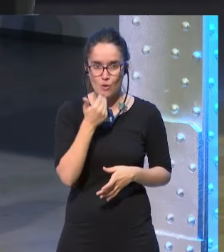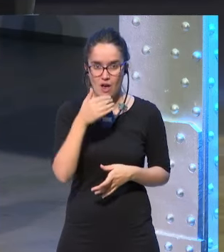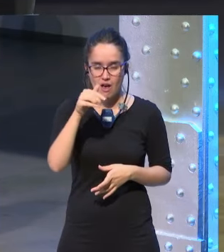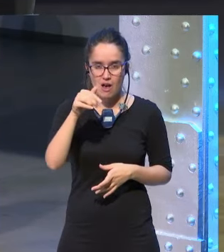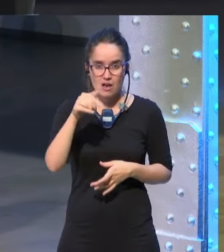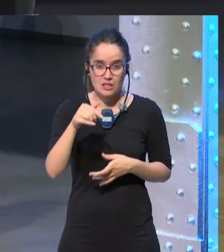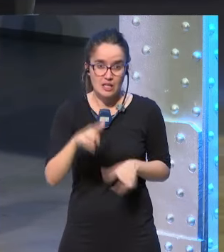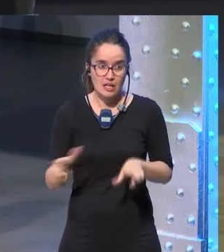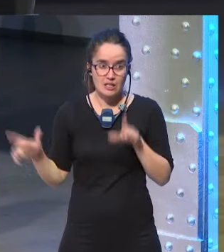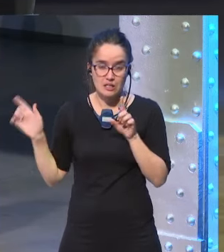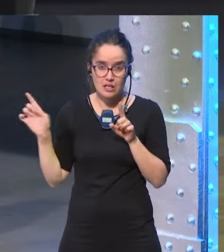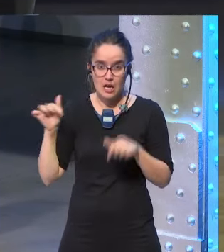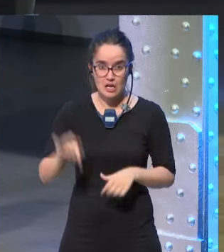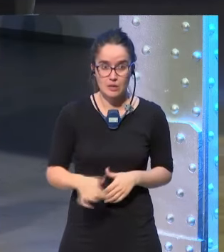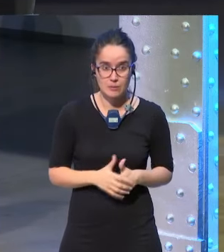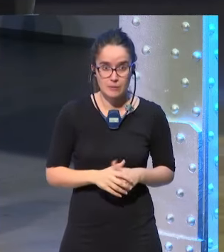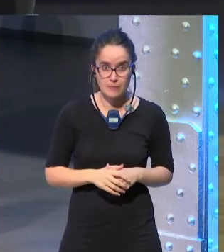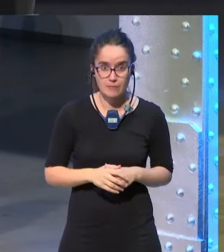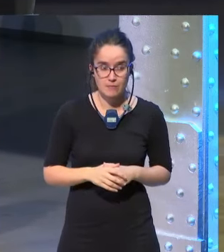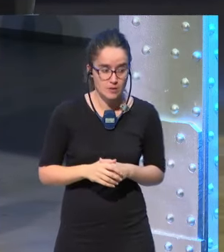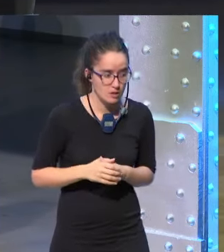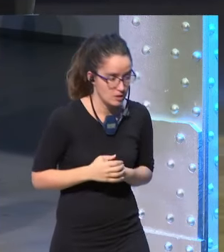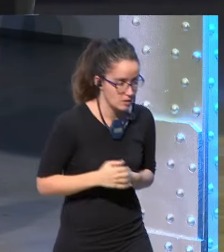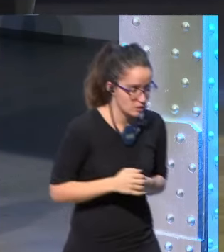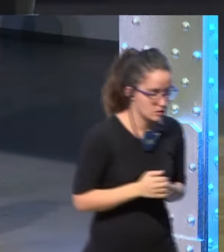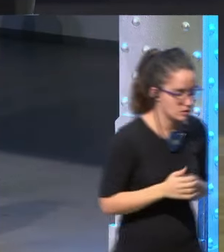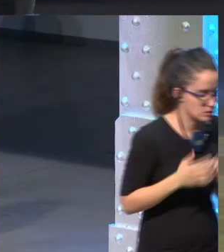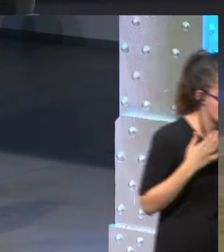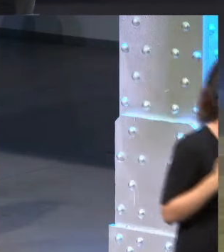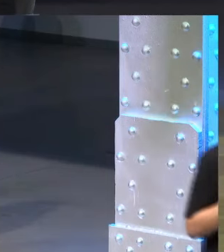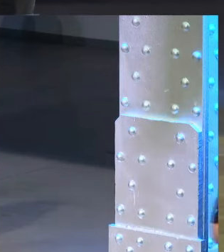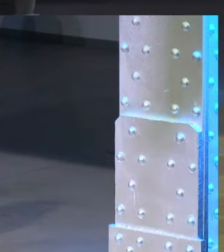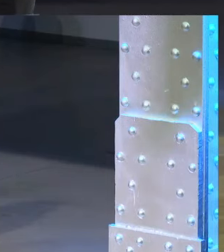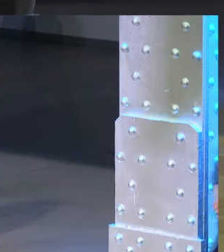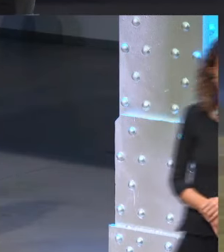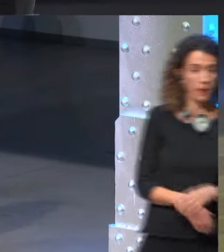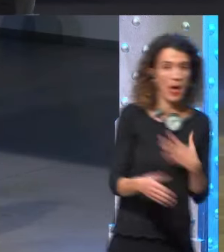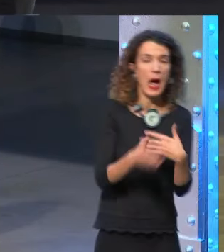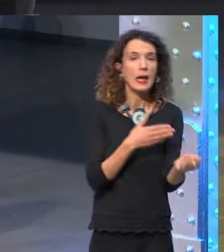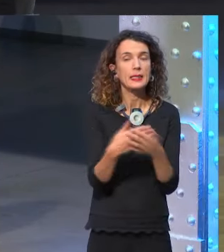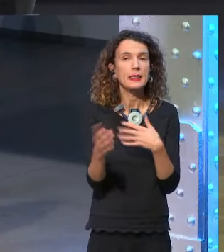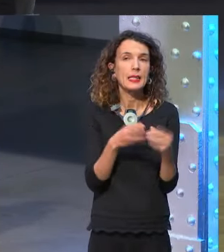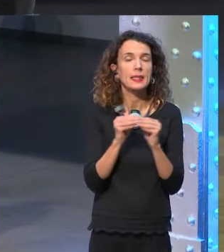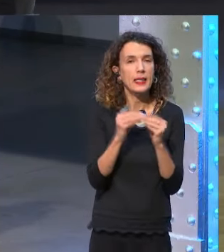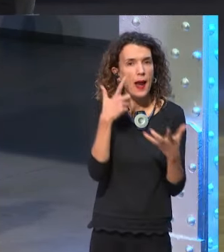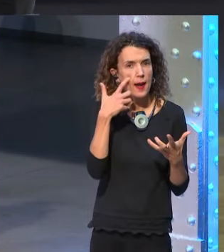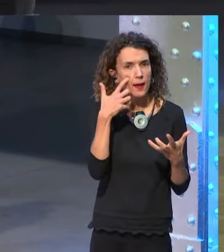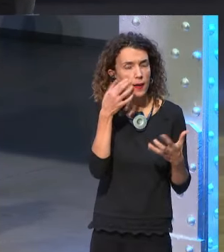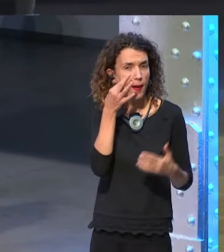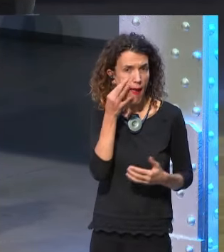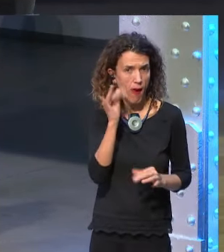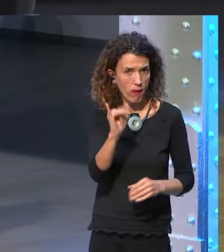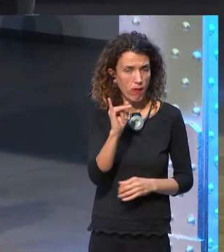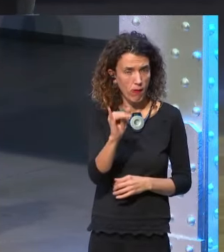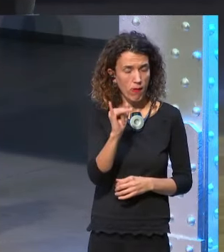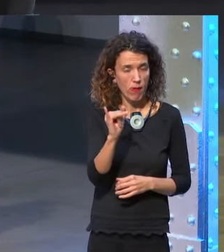real, let's say the real craftsmen that really just work with manual